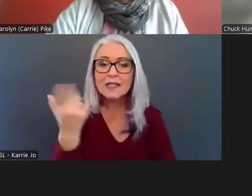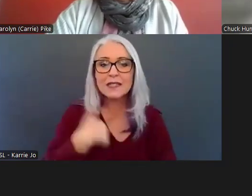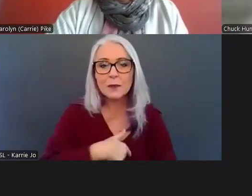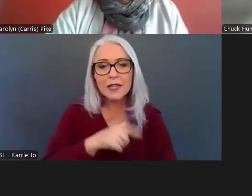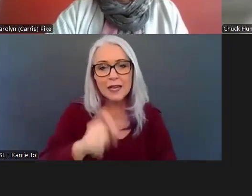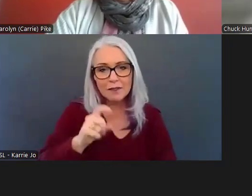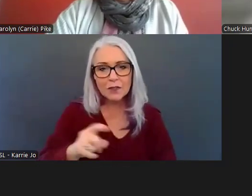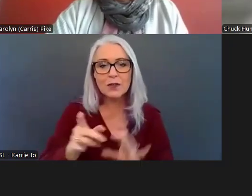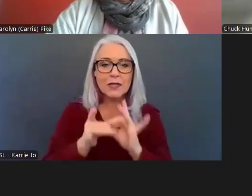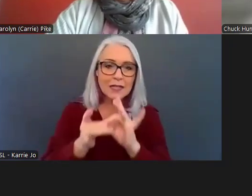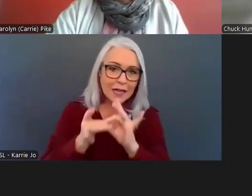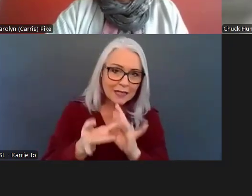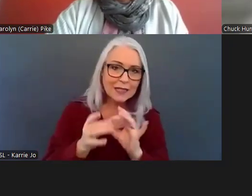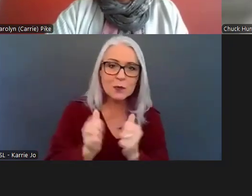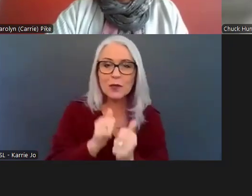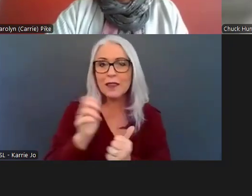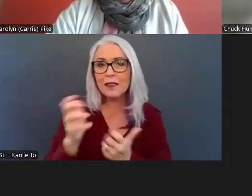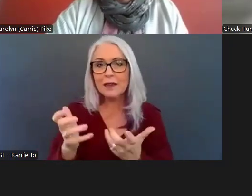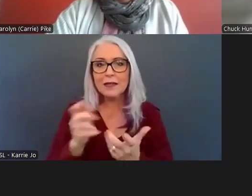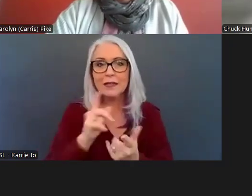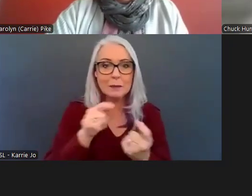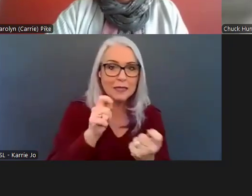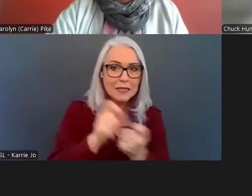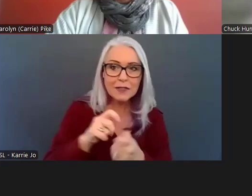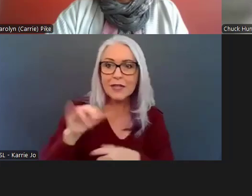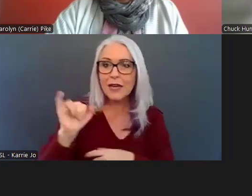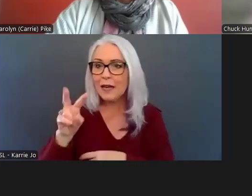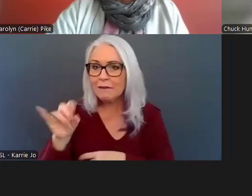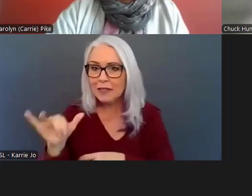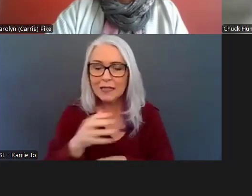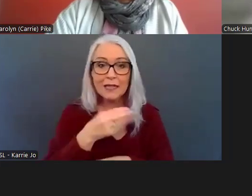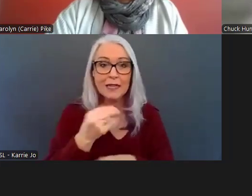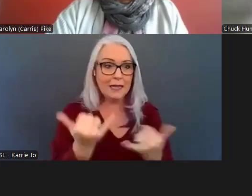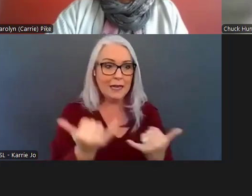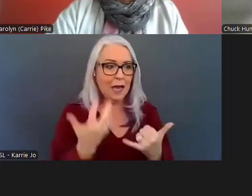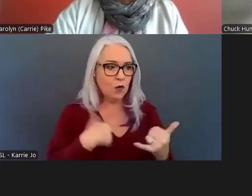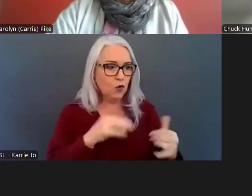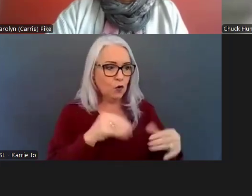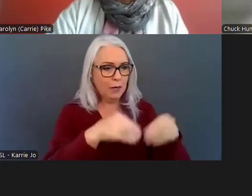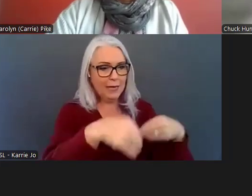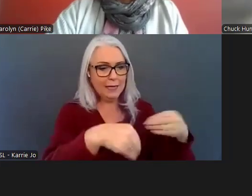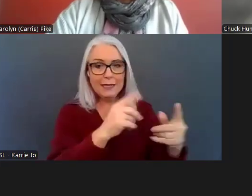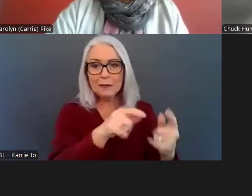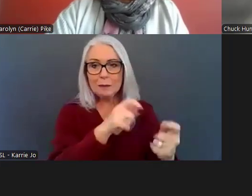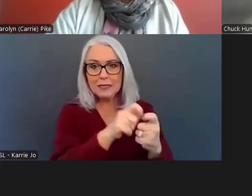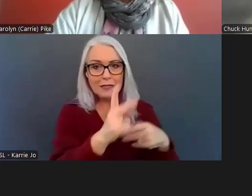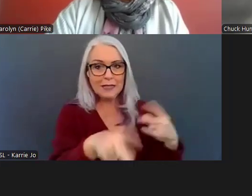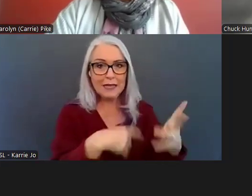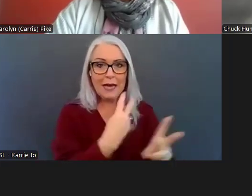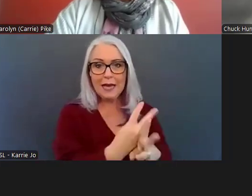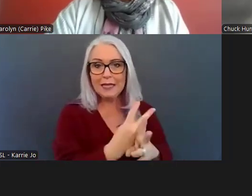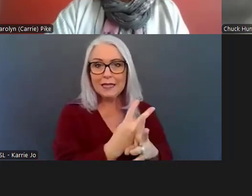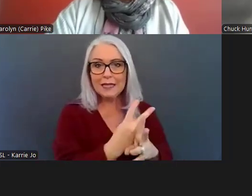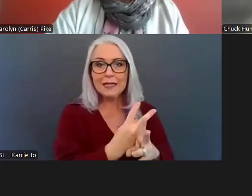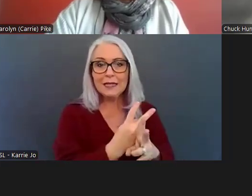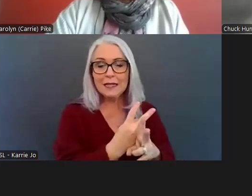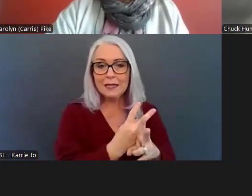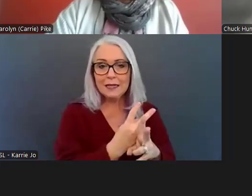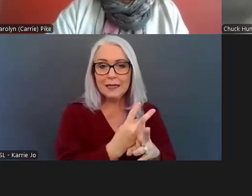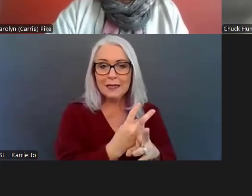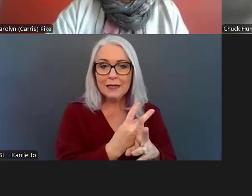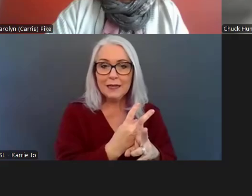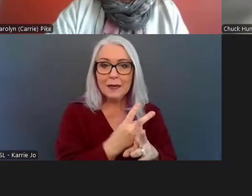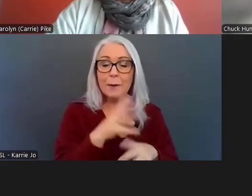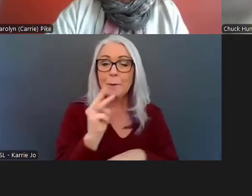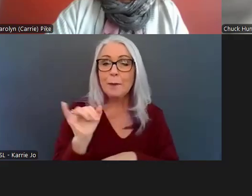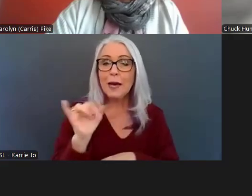arbuscular mycorrhizae, and now you're going to be planting in species that primarily associate with endomycorrhizae, ectomycorrhizae,